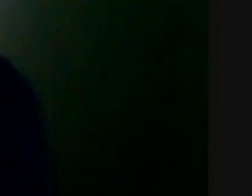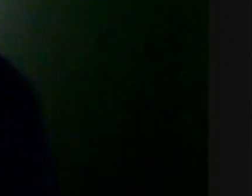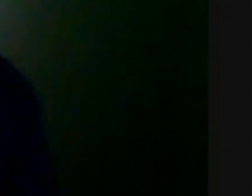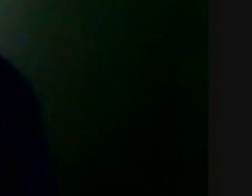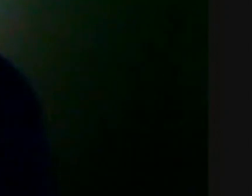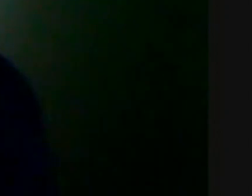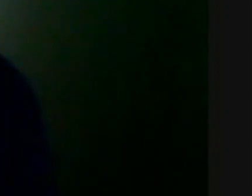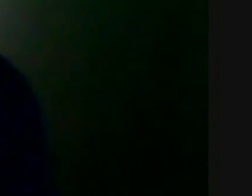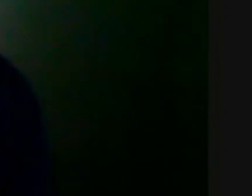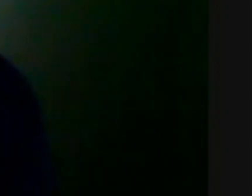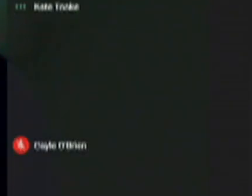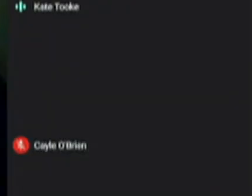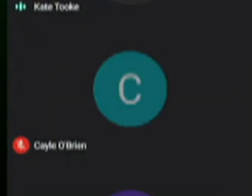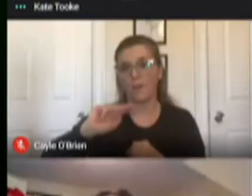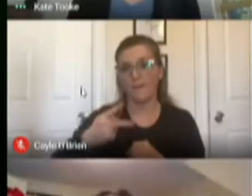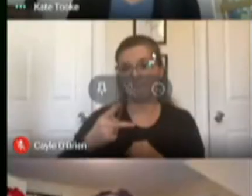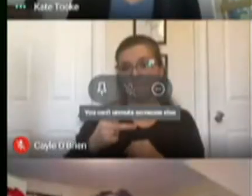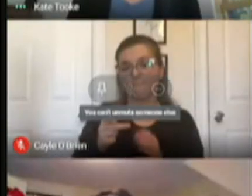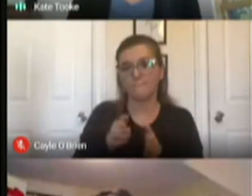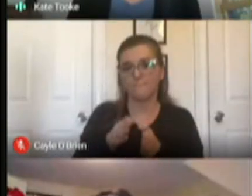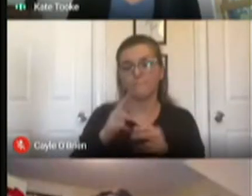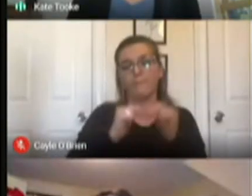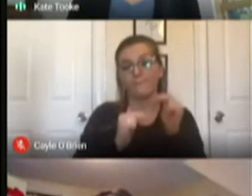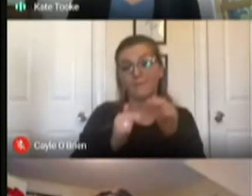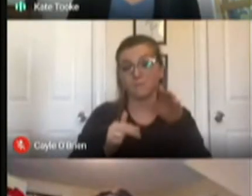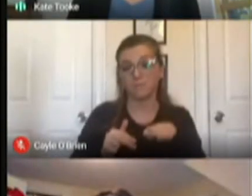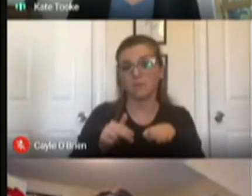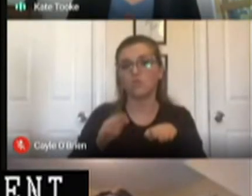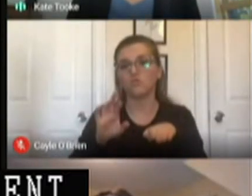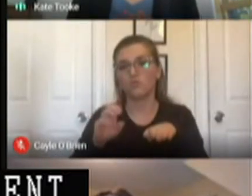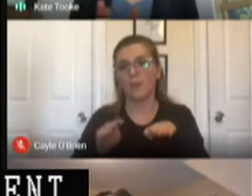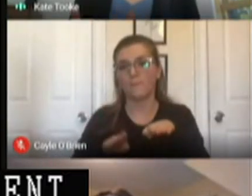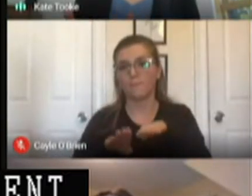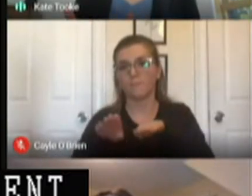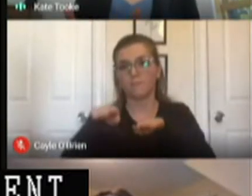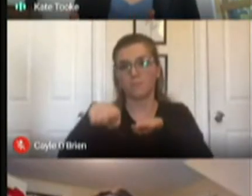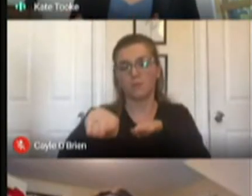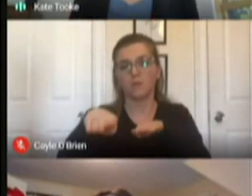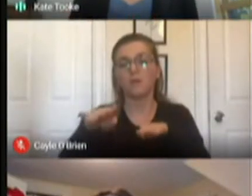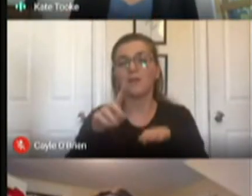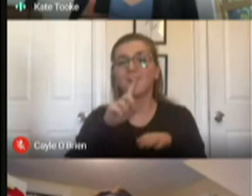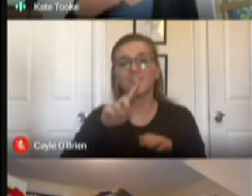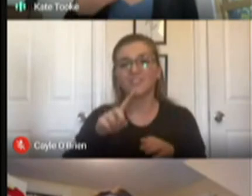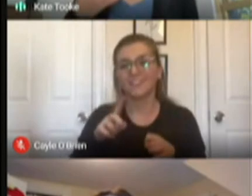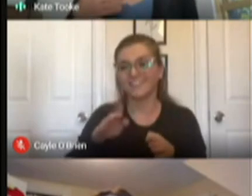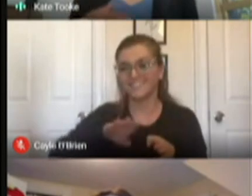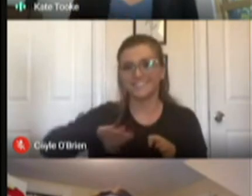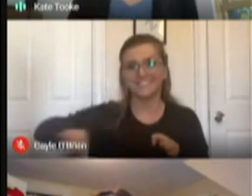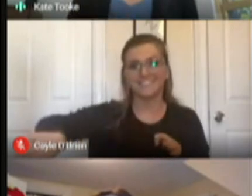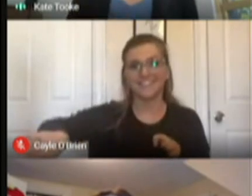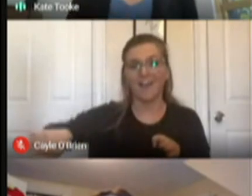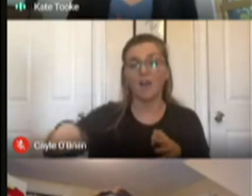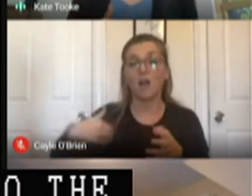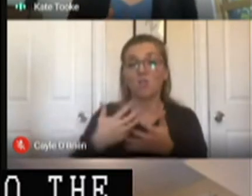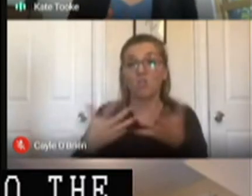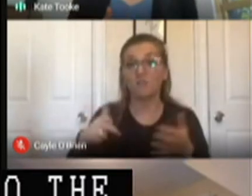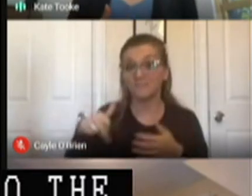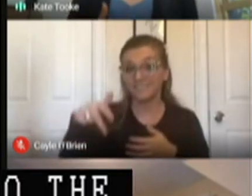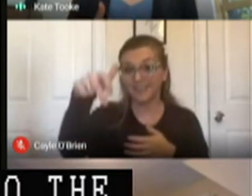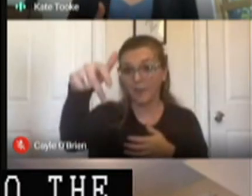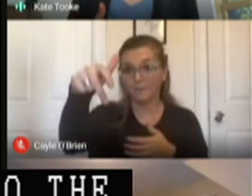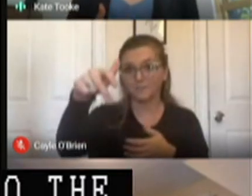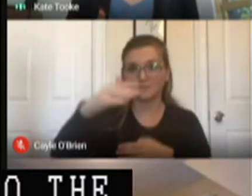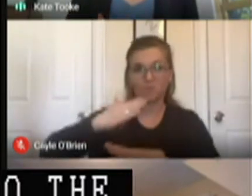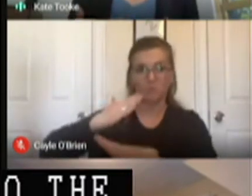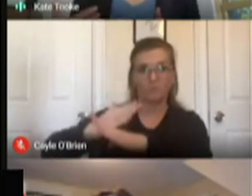ramp right adjacent to the building, but that is really pushed to the side of a series of granite steps, which provide